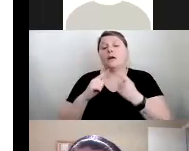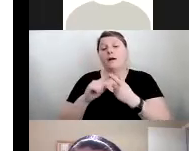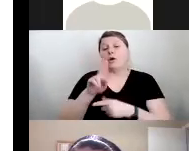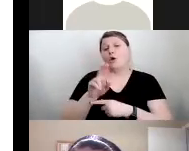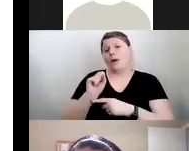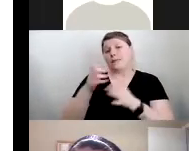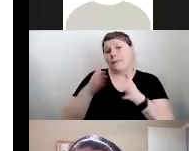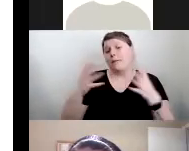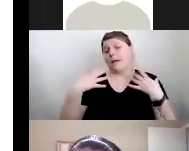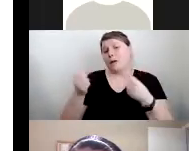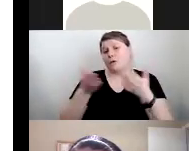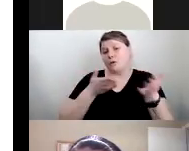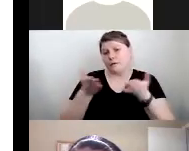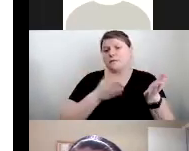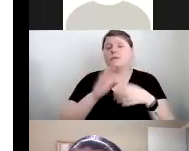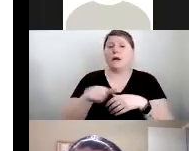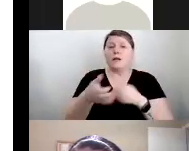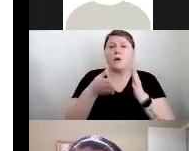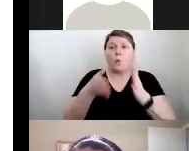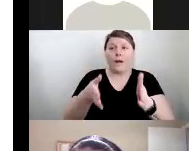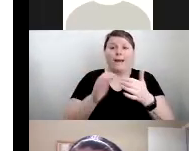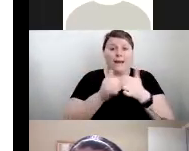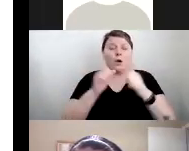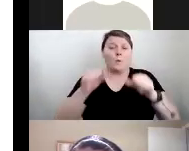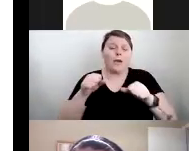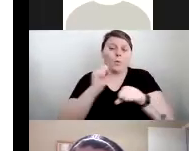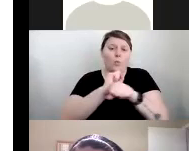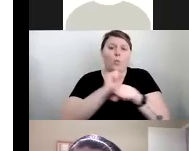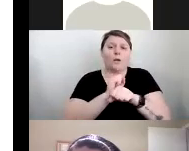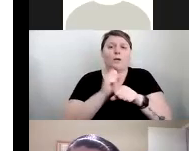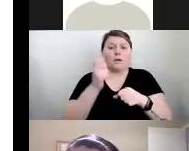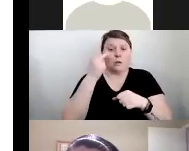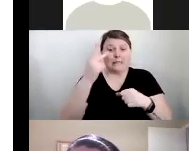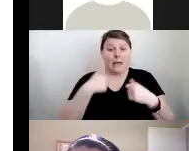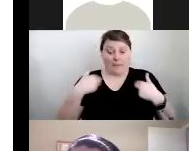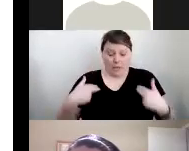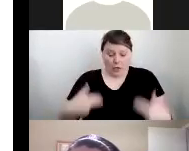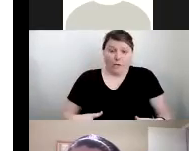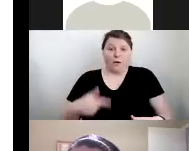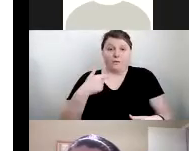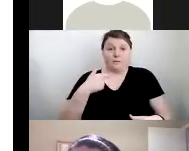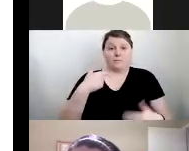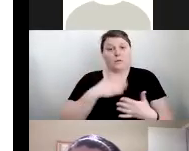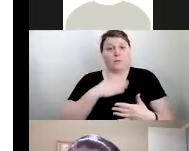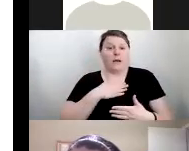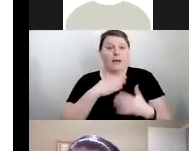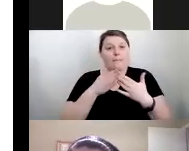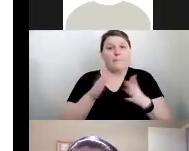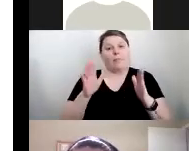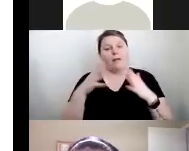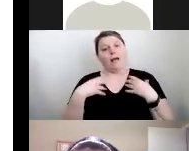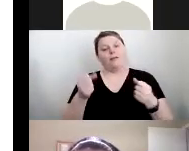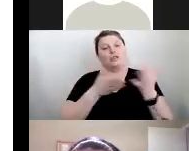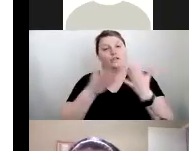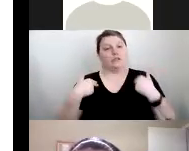Service, which is another avenue to work overseas. You can see that I'm in a uniform today. This is my Public Health Service uniform. And then